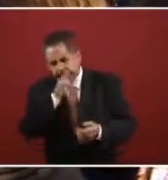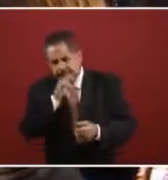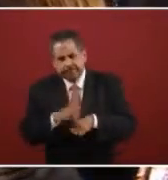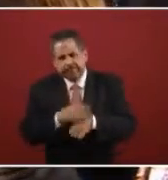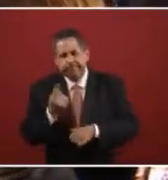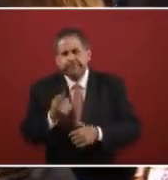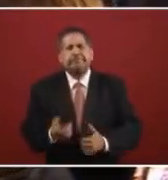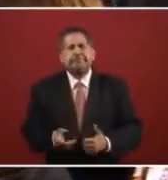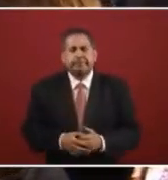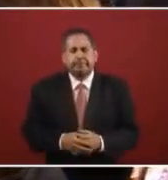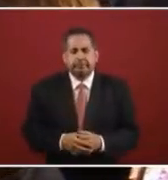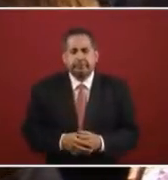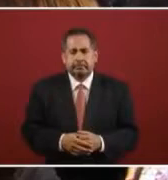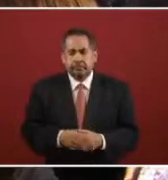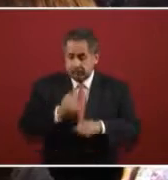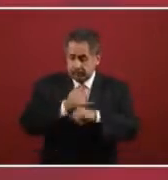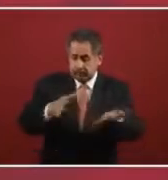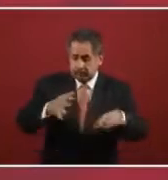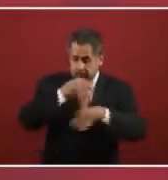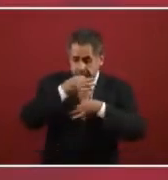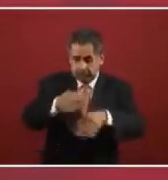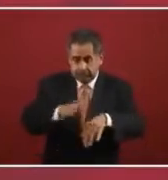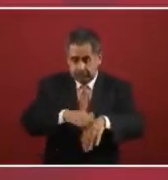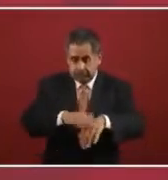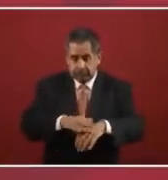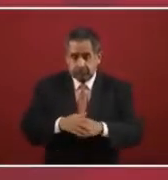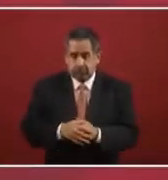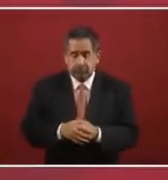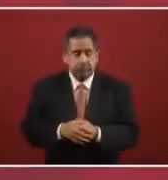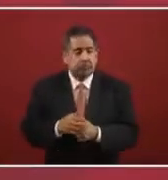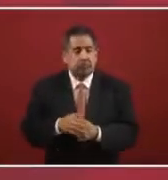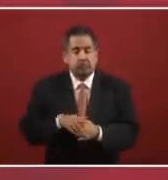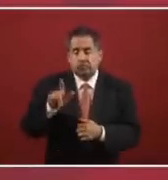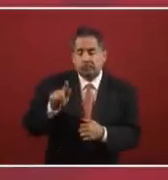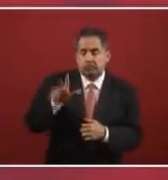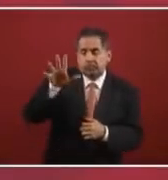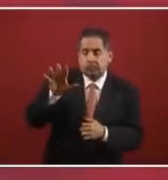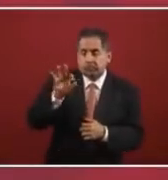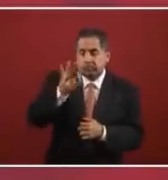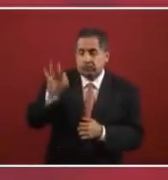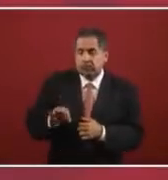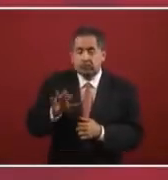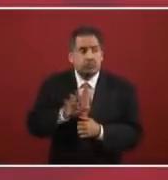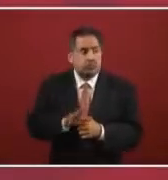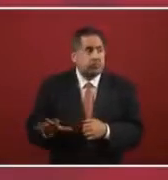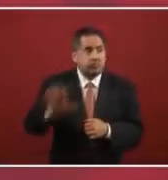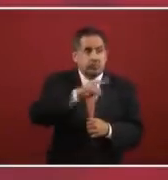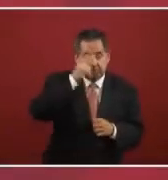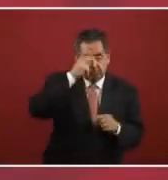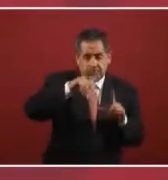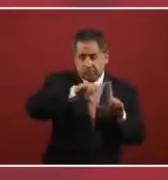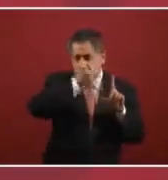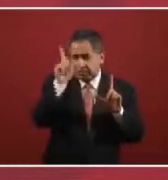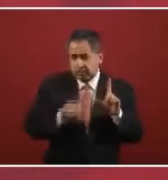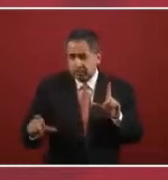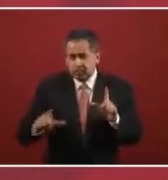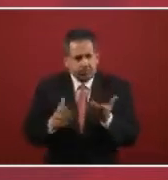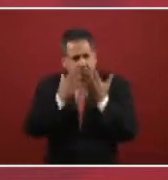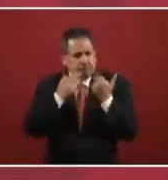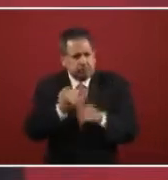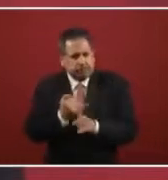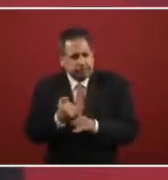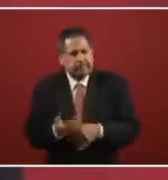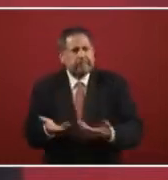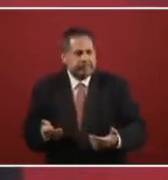your Les preoccupation? informo I'm informing you que that 75% del territorio 75% nacional of the no territory tiene